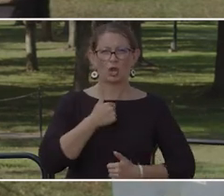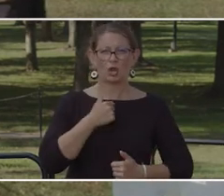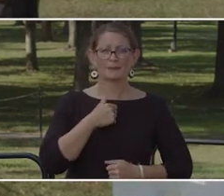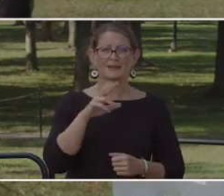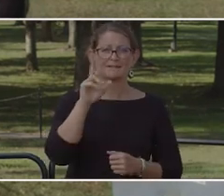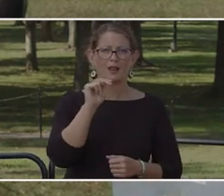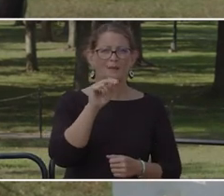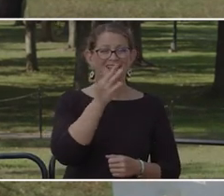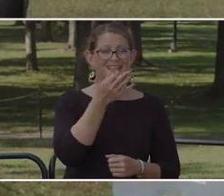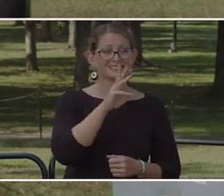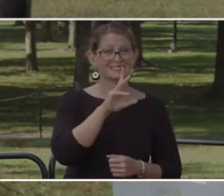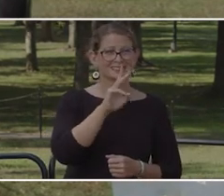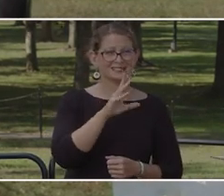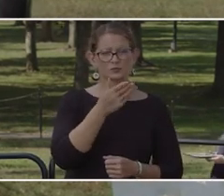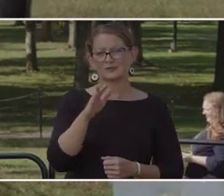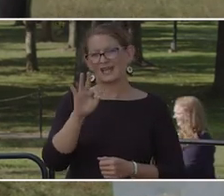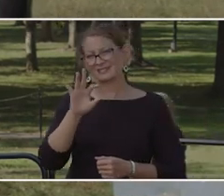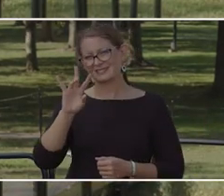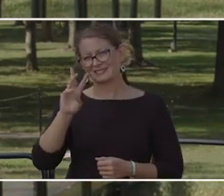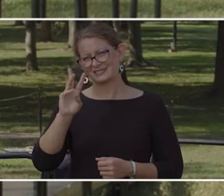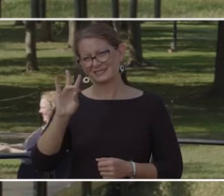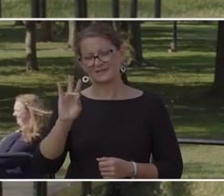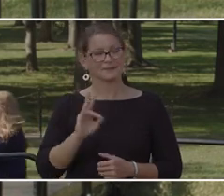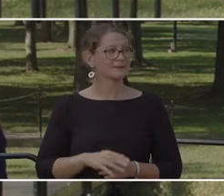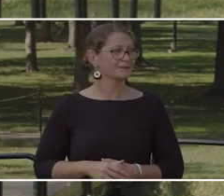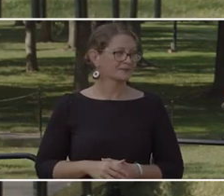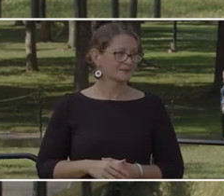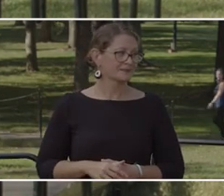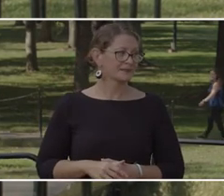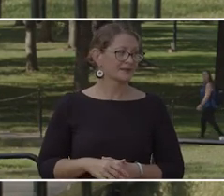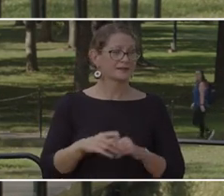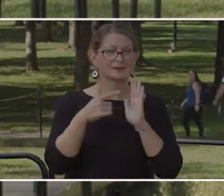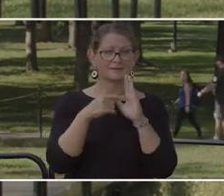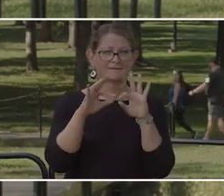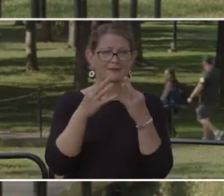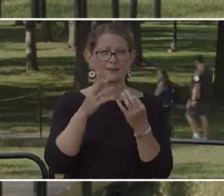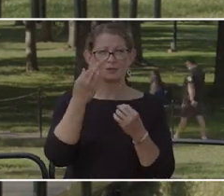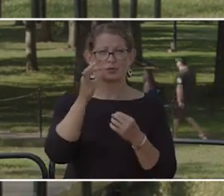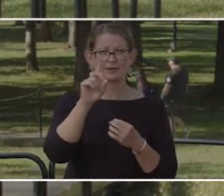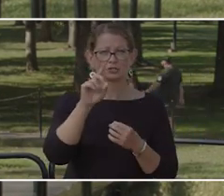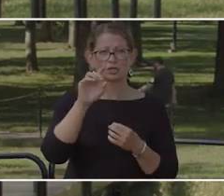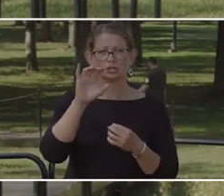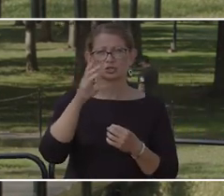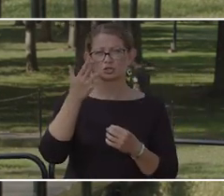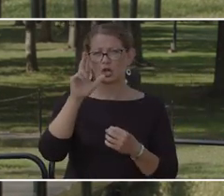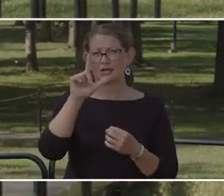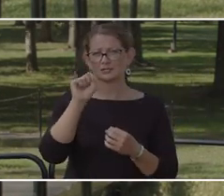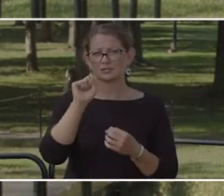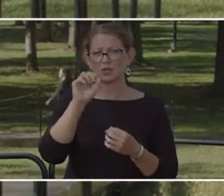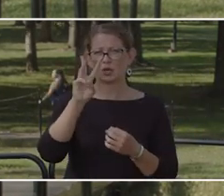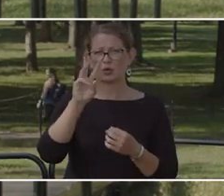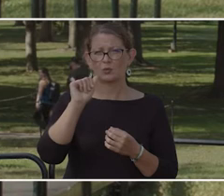Vietnam, 1966 to 1967. On behalf of the family of Richard Charles Watson, U.S.